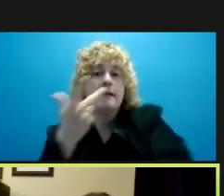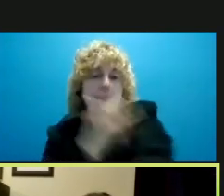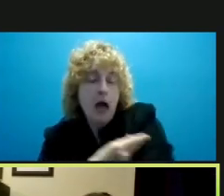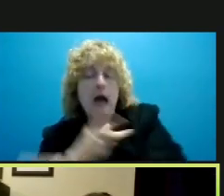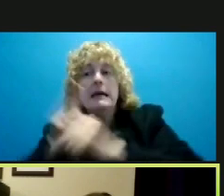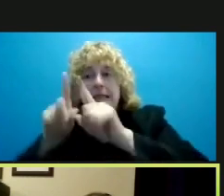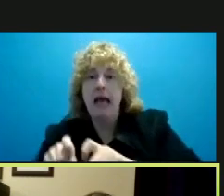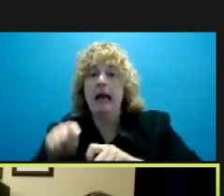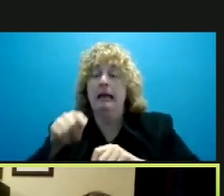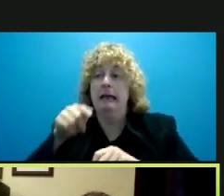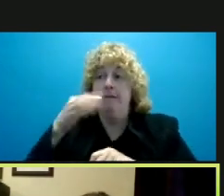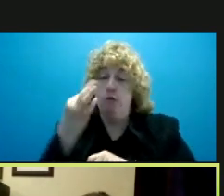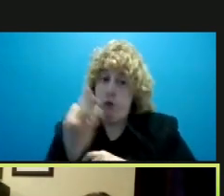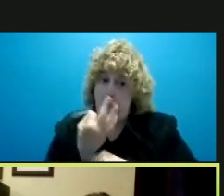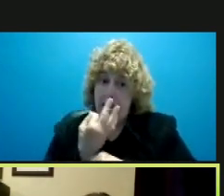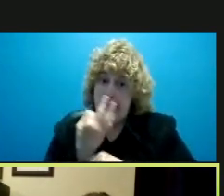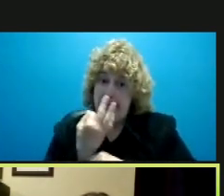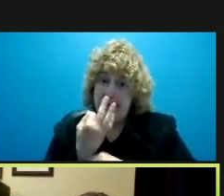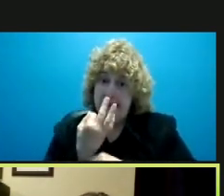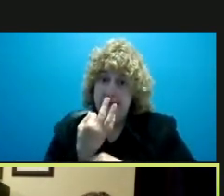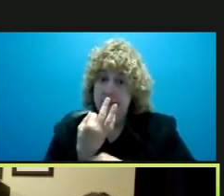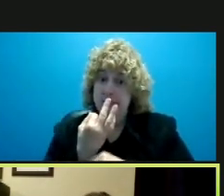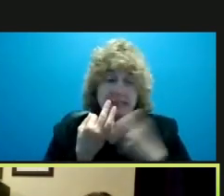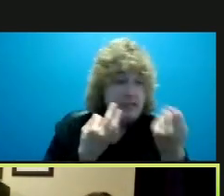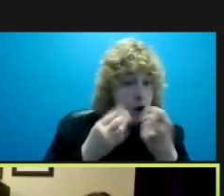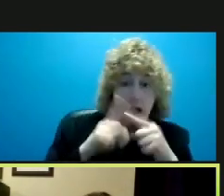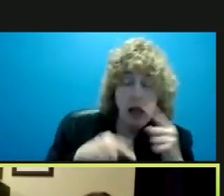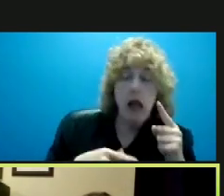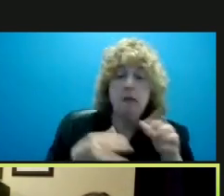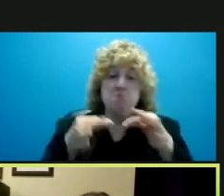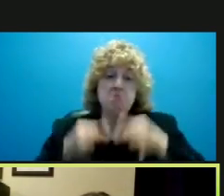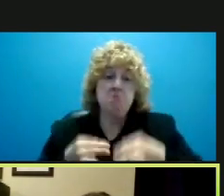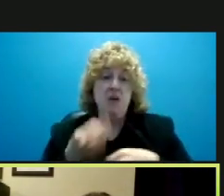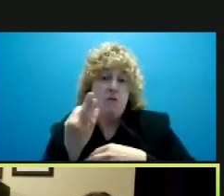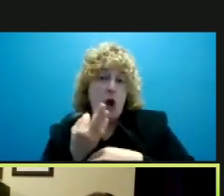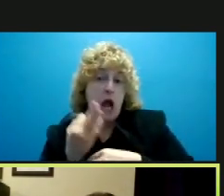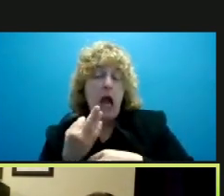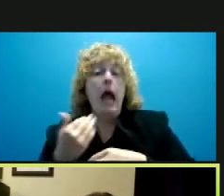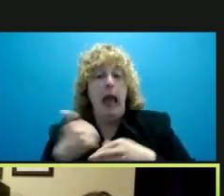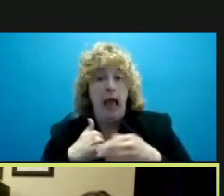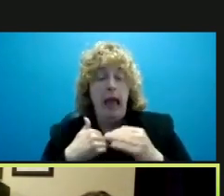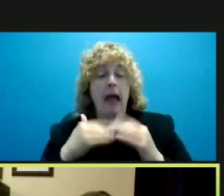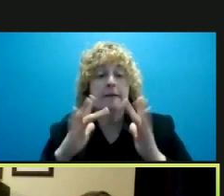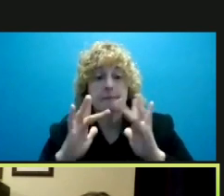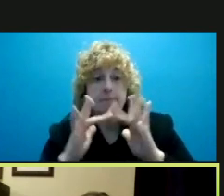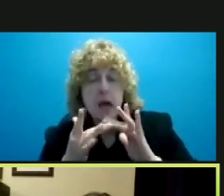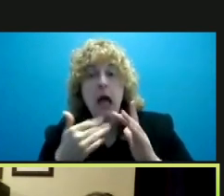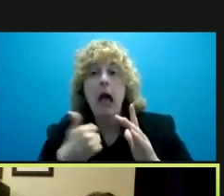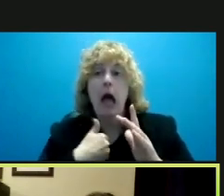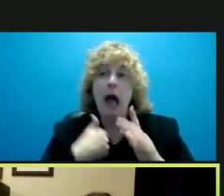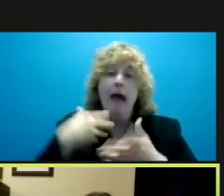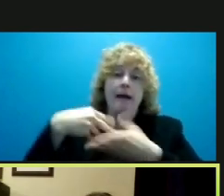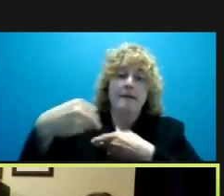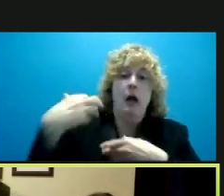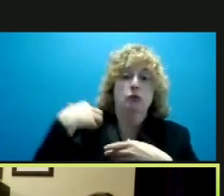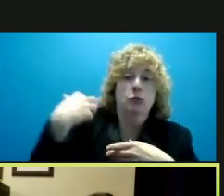this Friday. There's virtual options and outdoor options. Go see Jametta and her team.